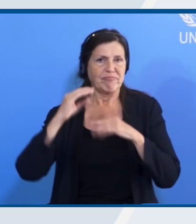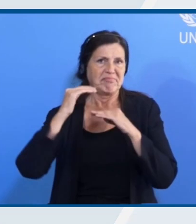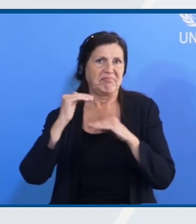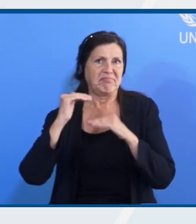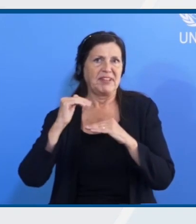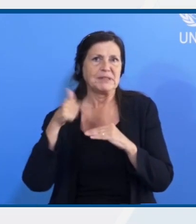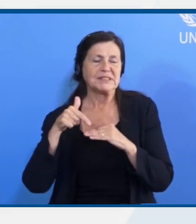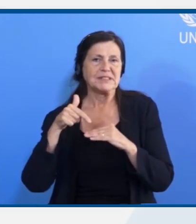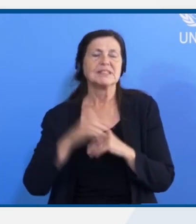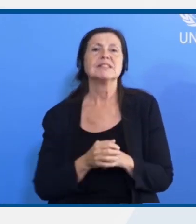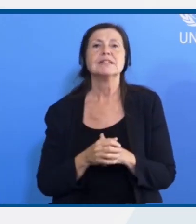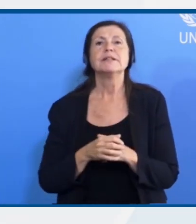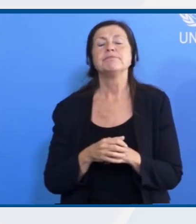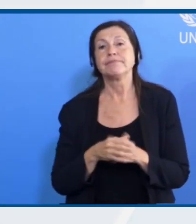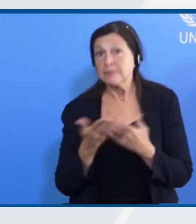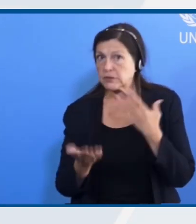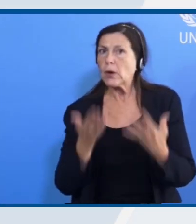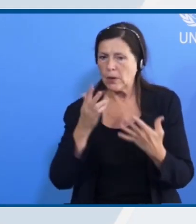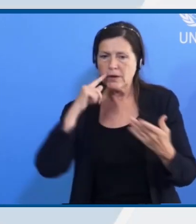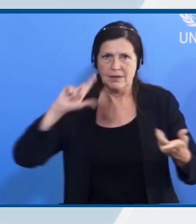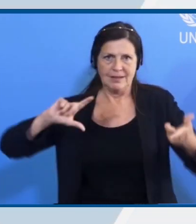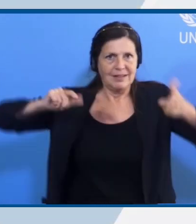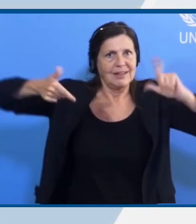So this is very important when we're